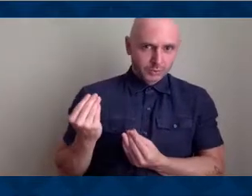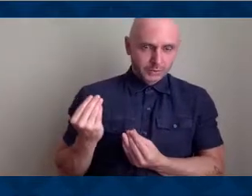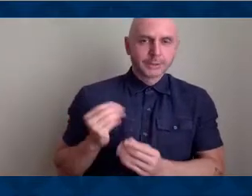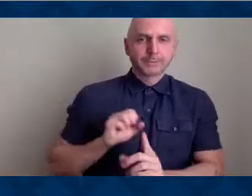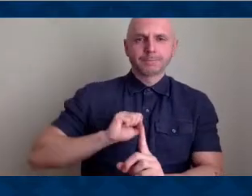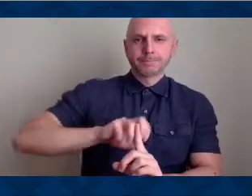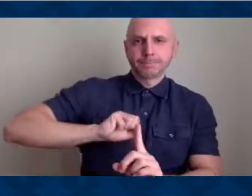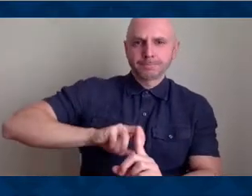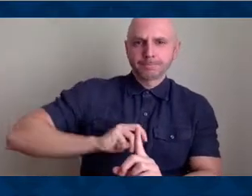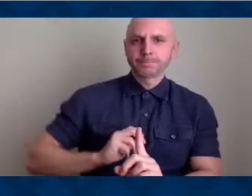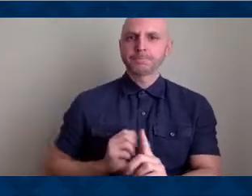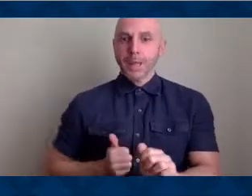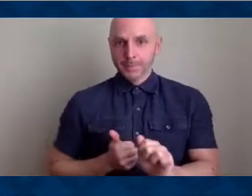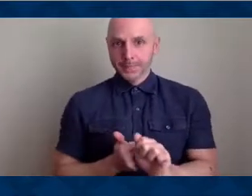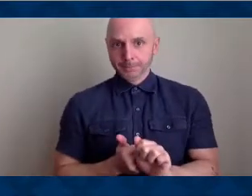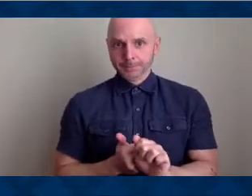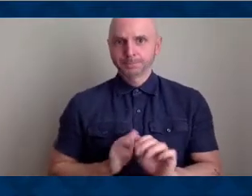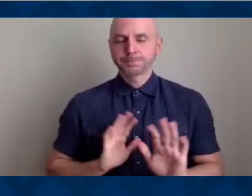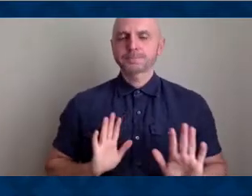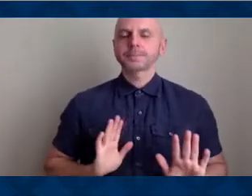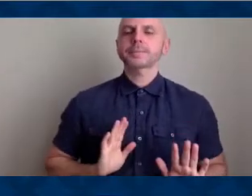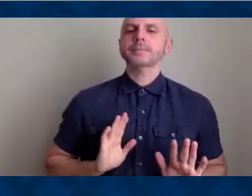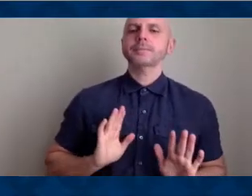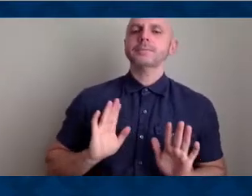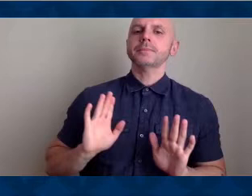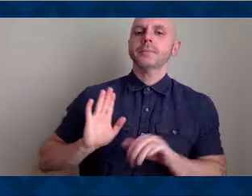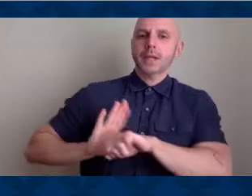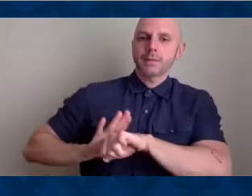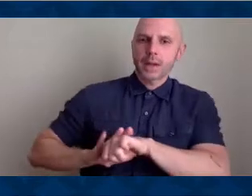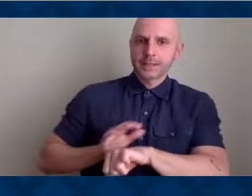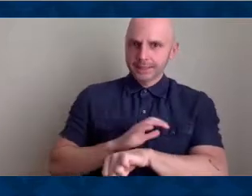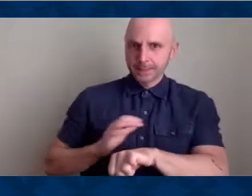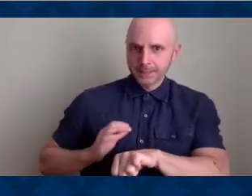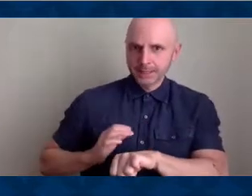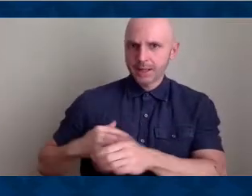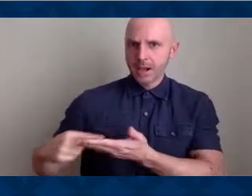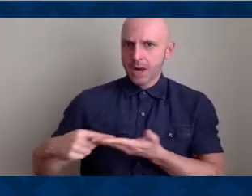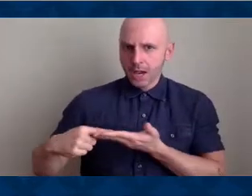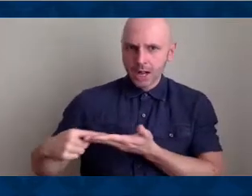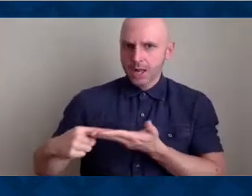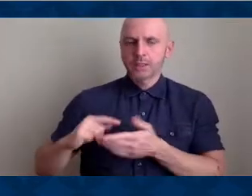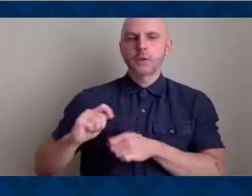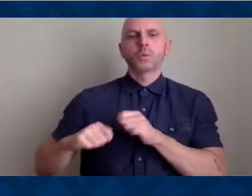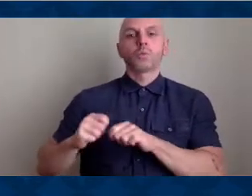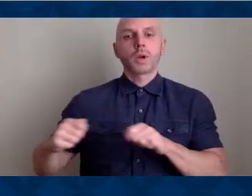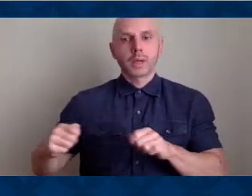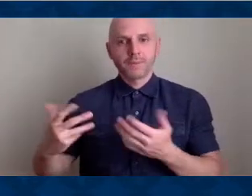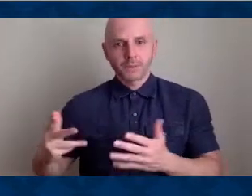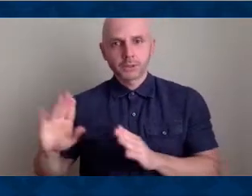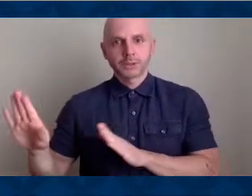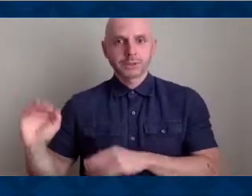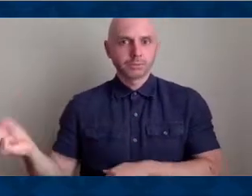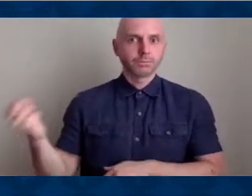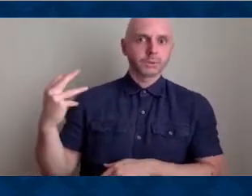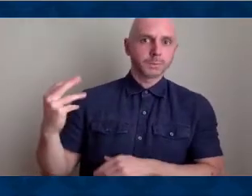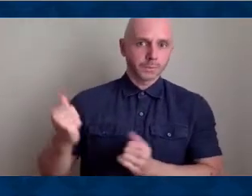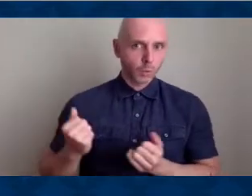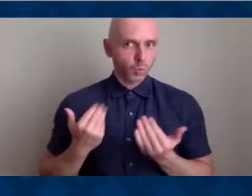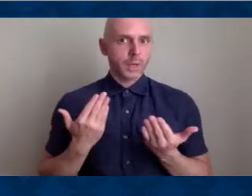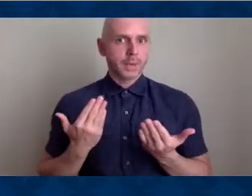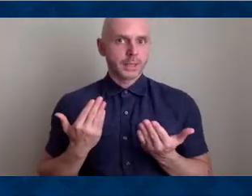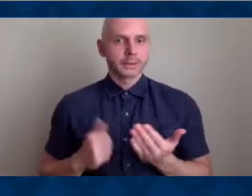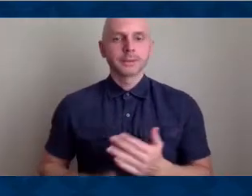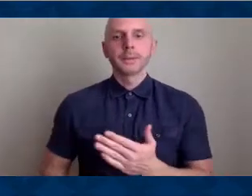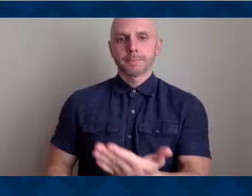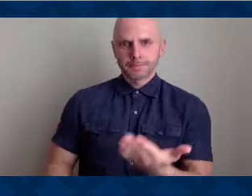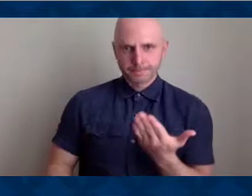those consultations has wrapped up its work and made a recommendation to me, and I've taken that and